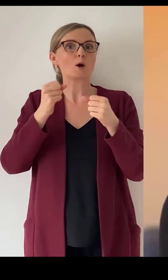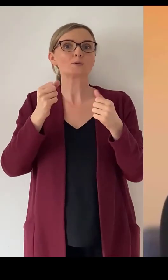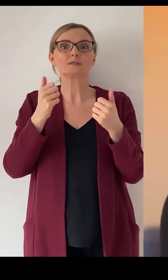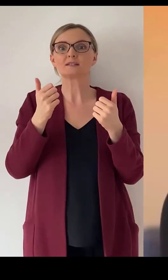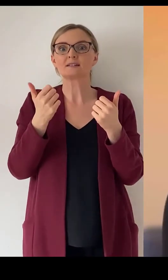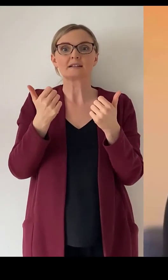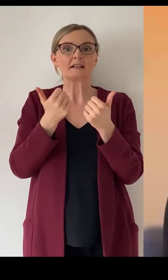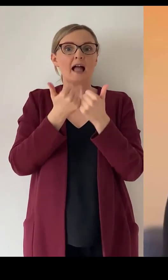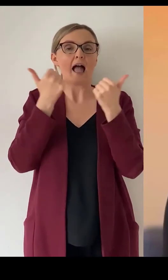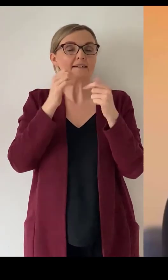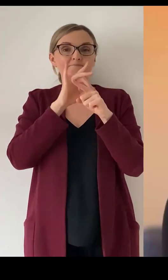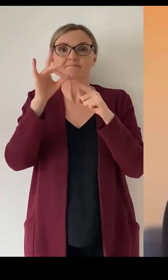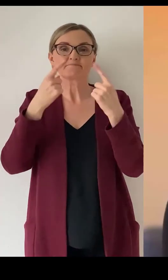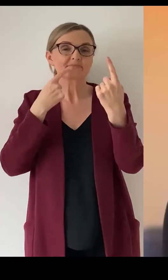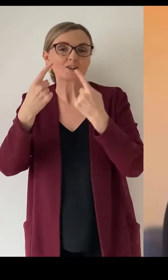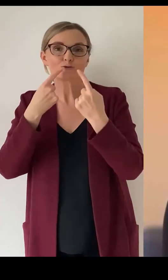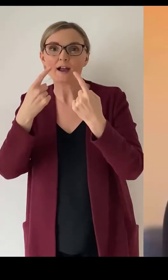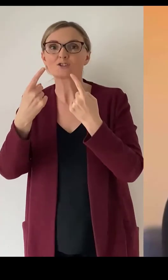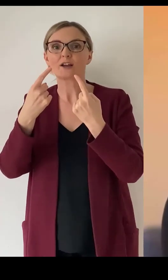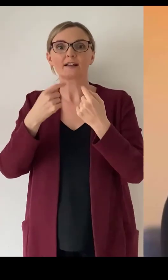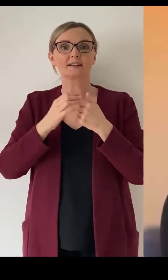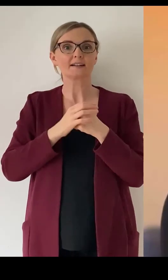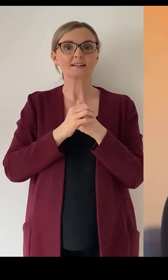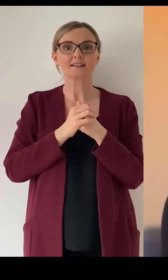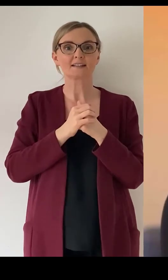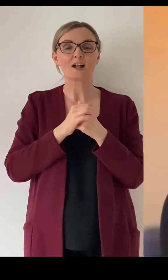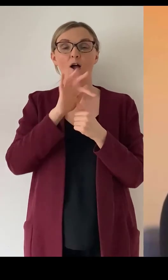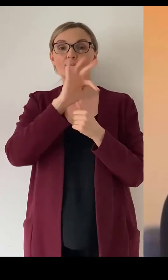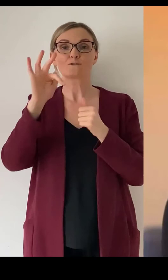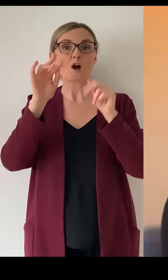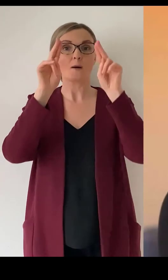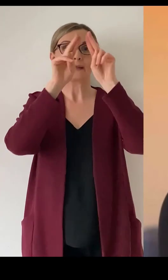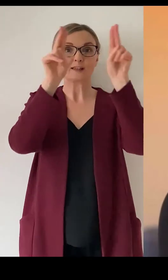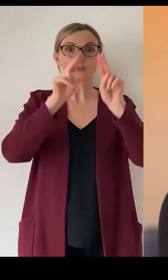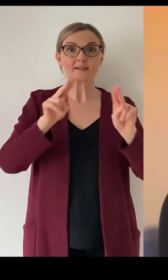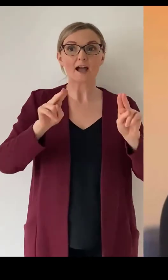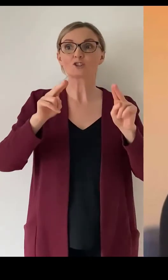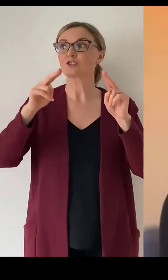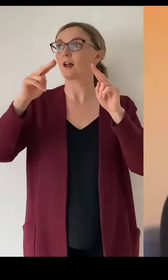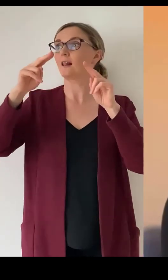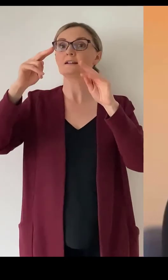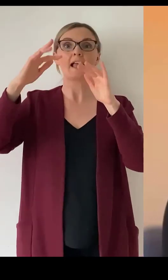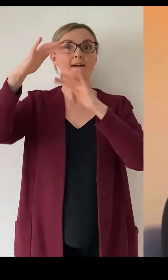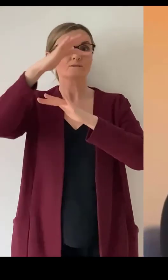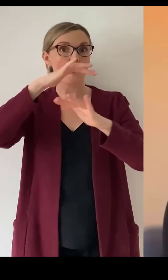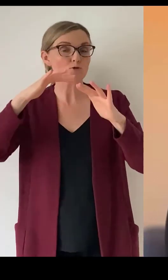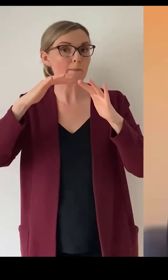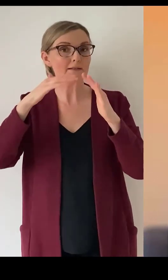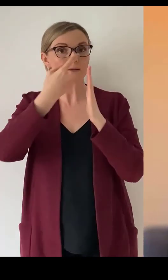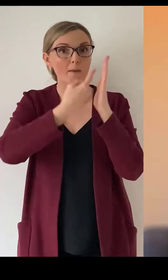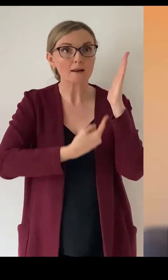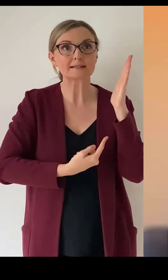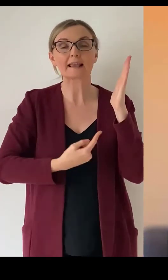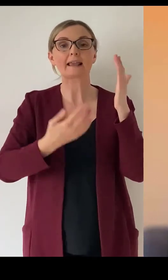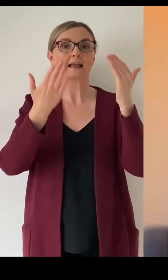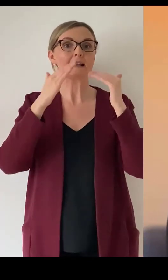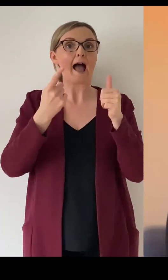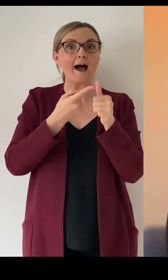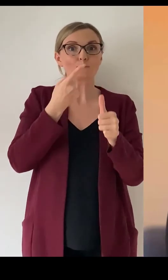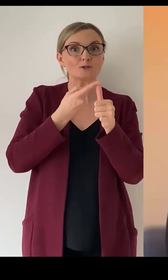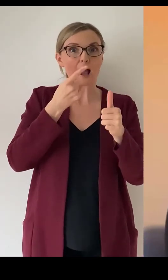interaction, from international environmental policy to advertising